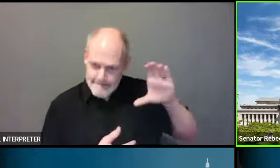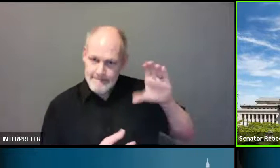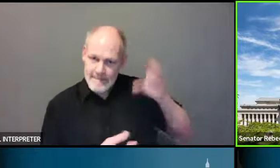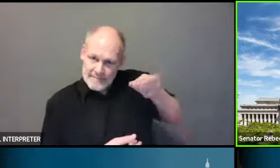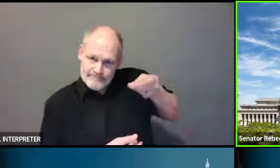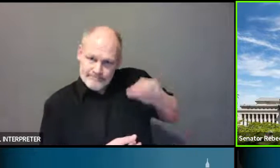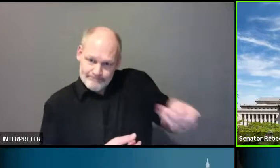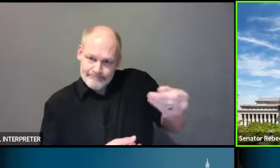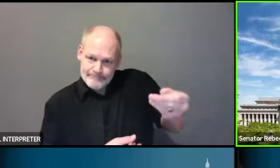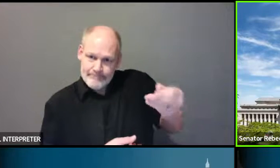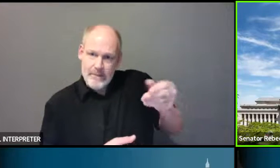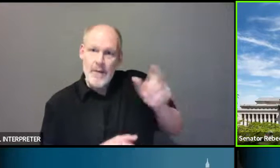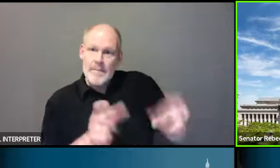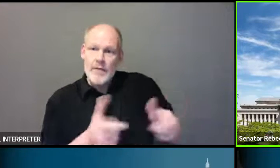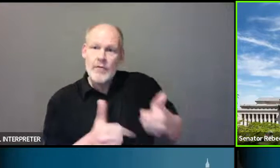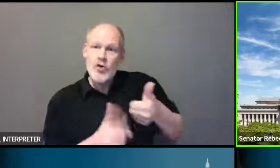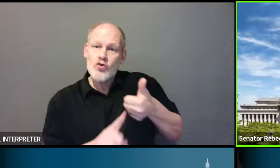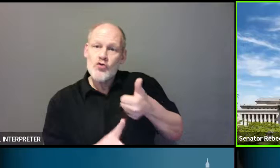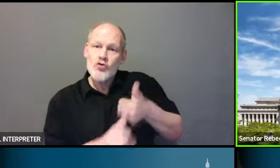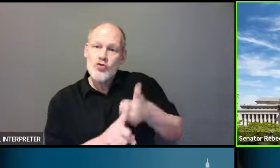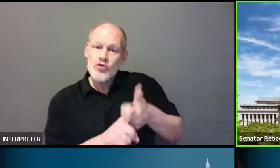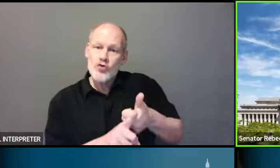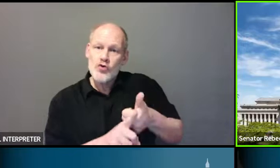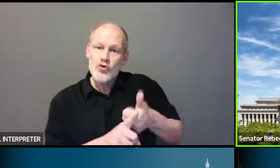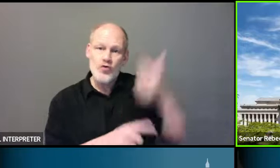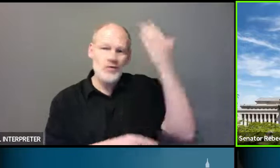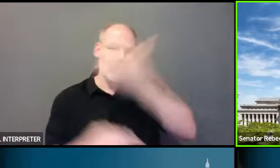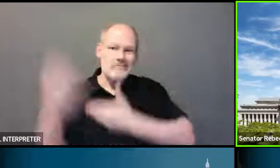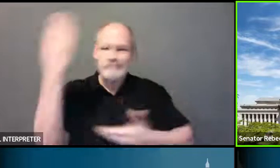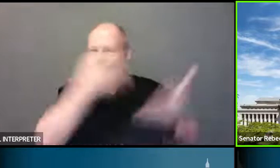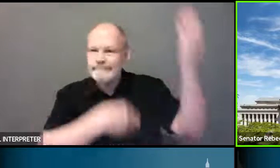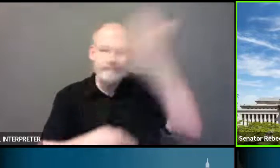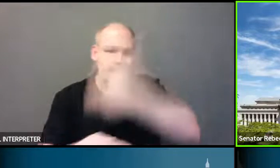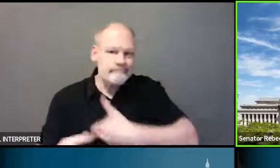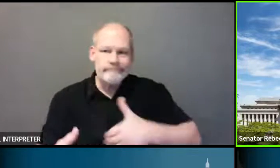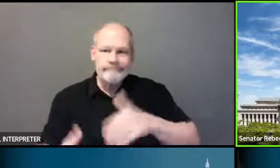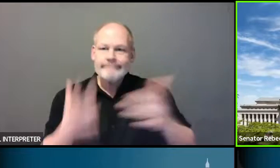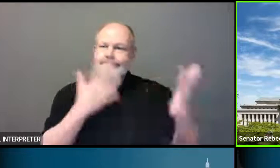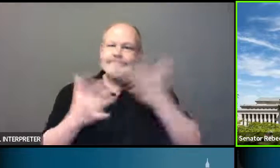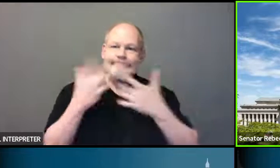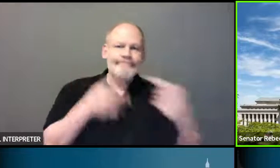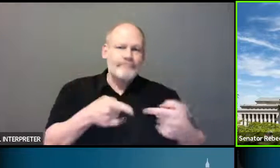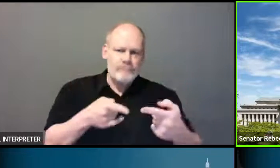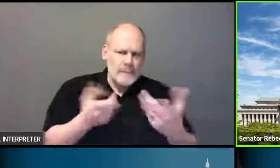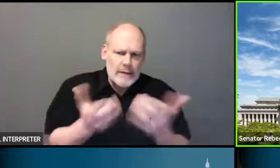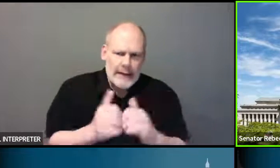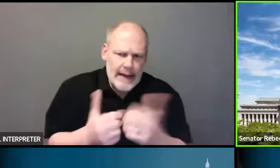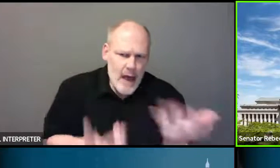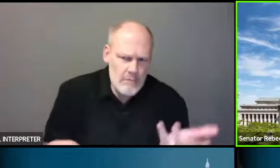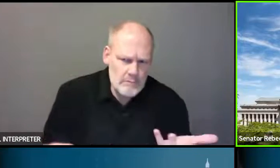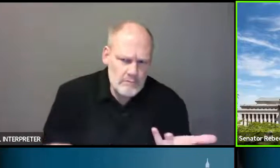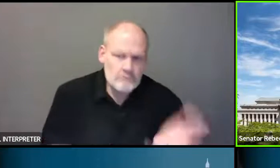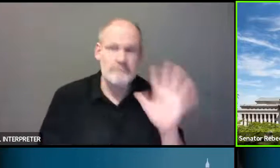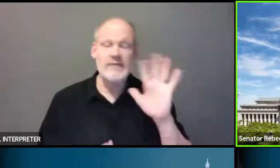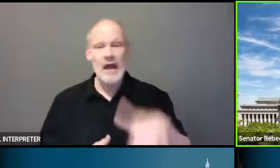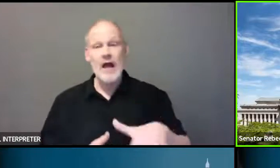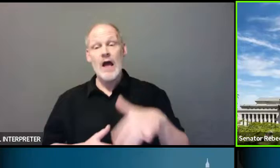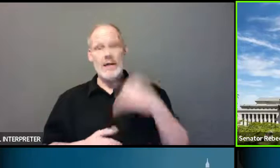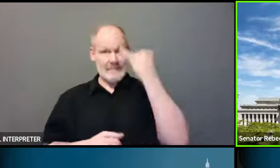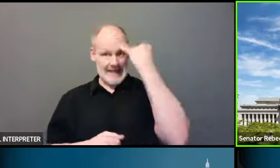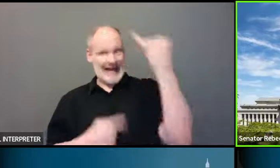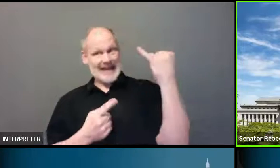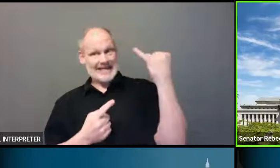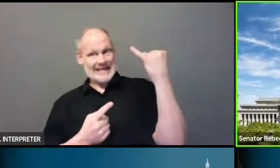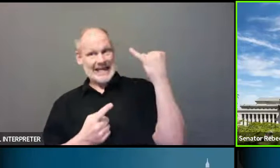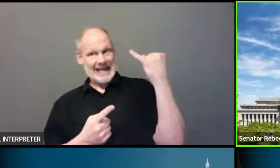unemployment insurance program. That piece of legislation became, you know, got a striker this year. We